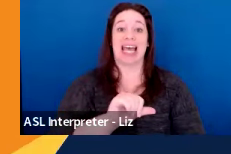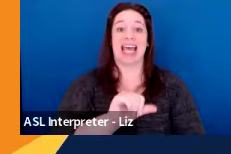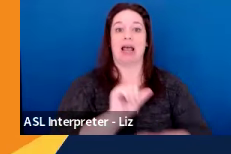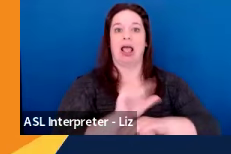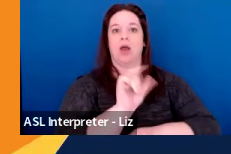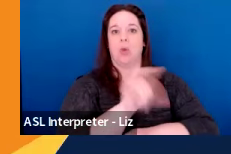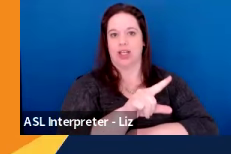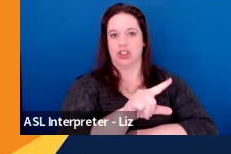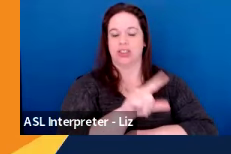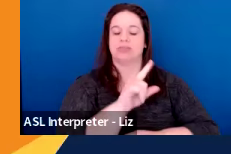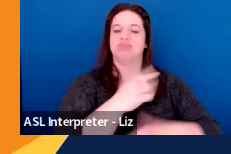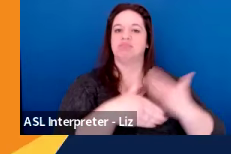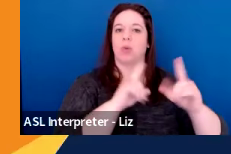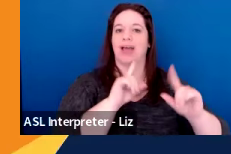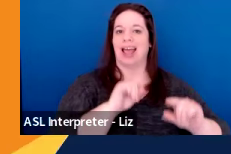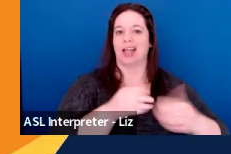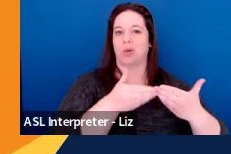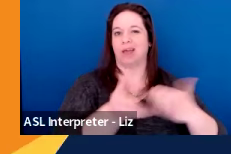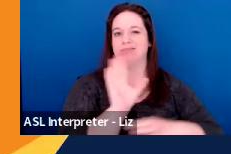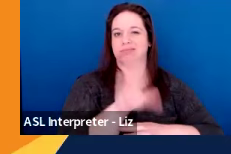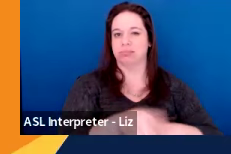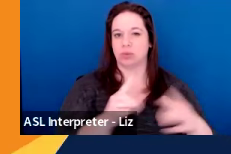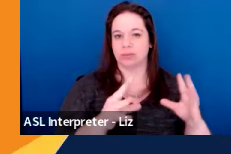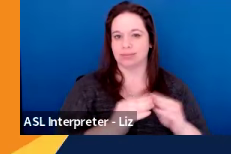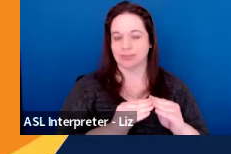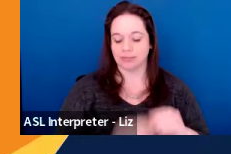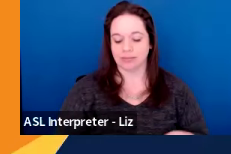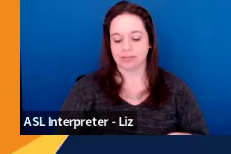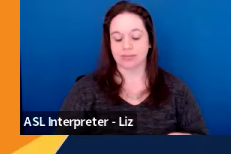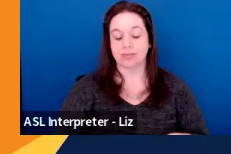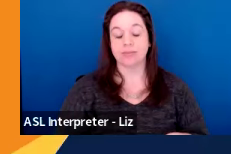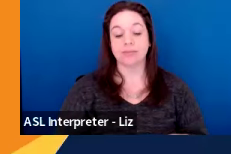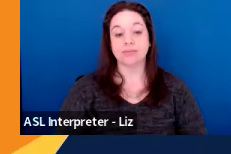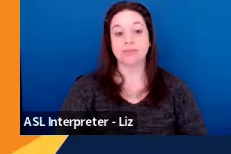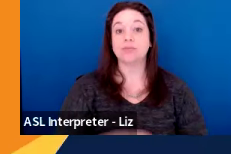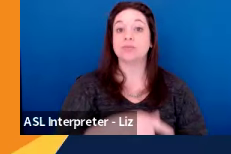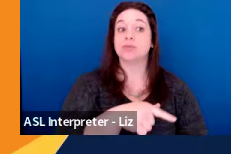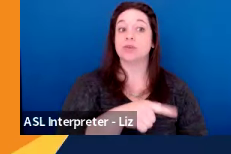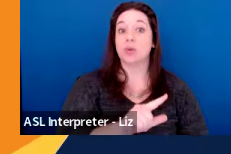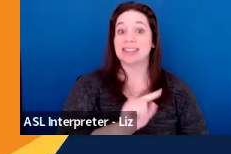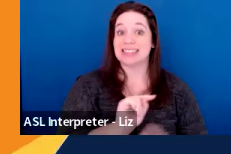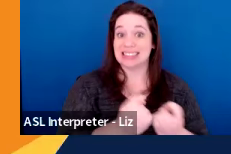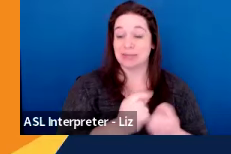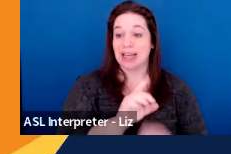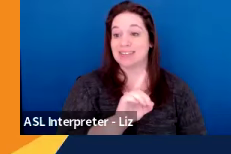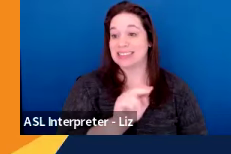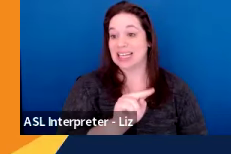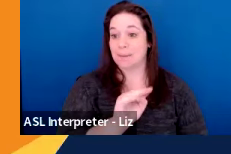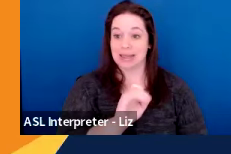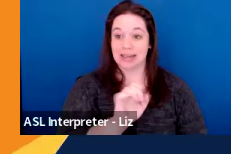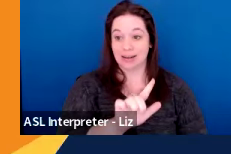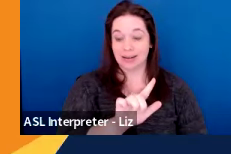team is going to answer them as we go. I just want to let you know that from the QOL team, Dan McNeil, Director